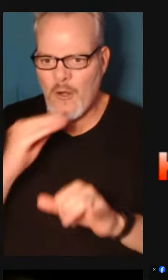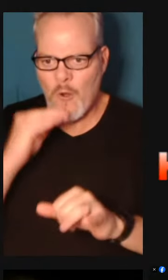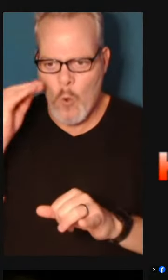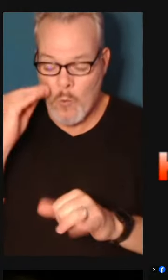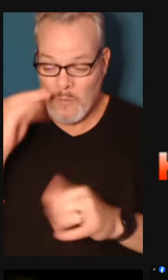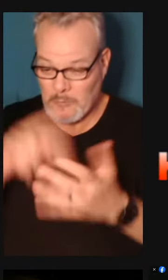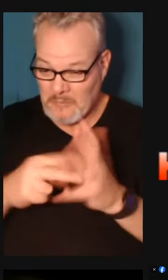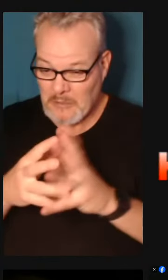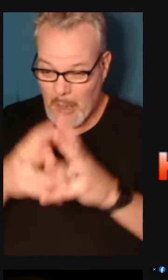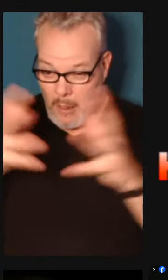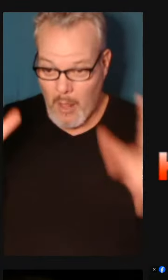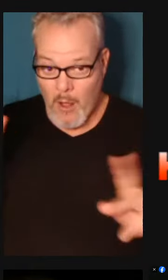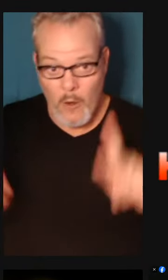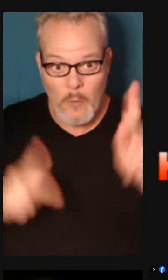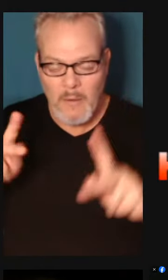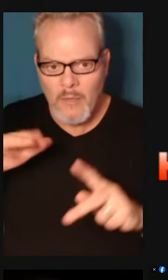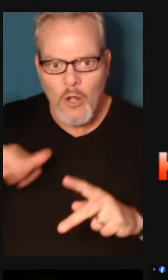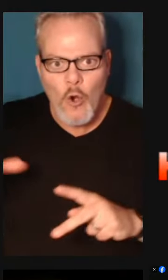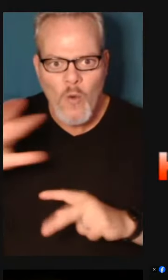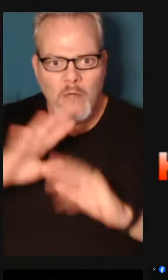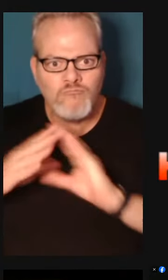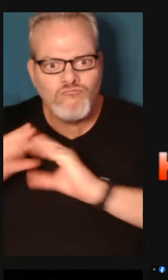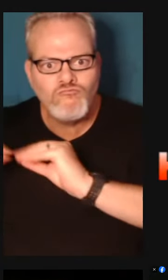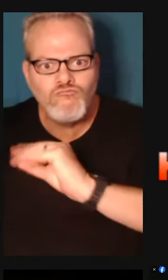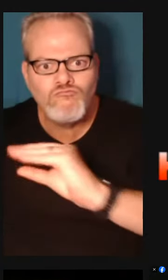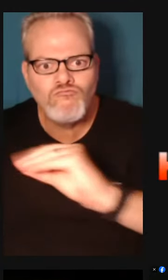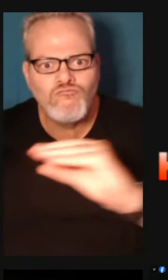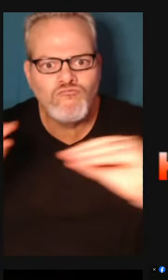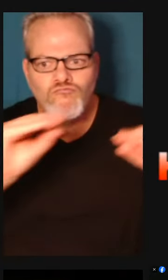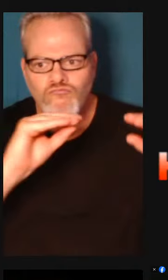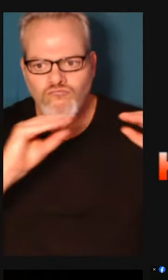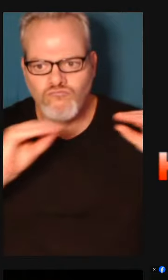that are around talking about this story, right? Which is interesting.